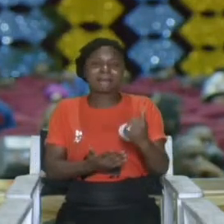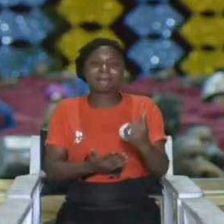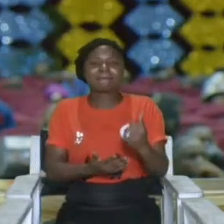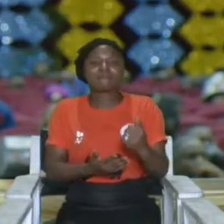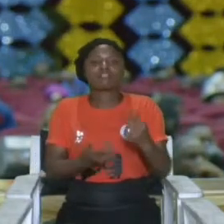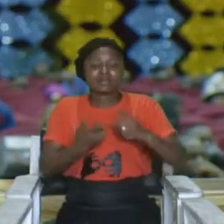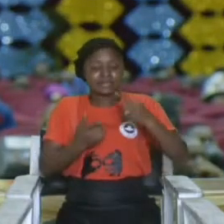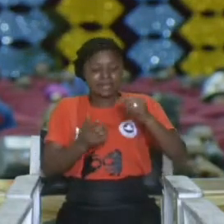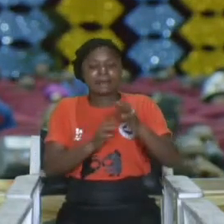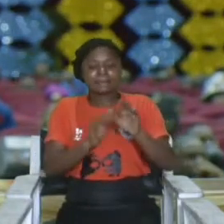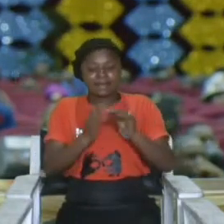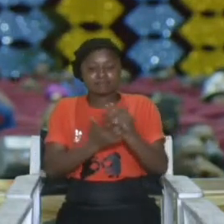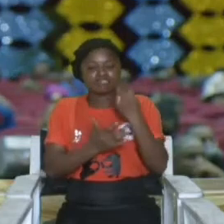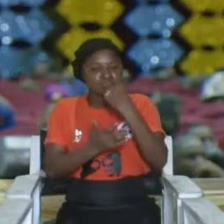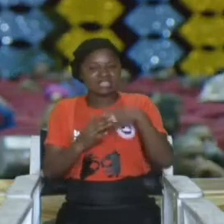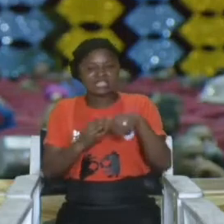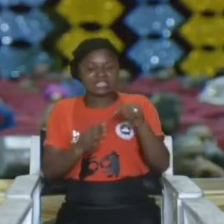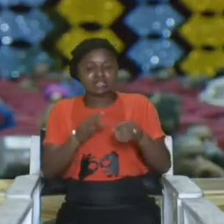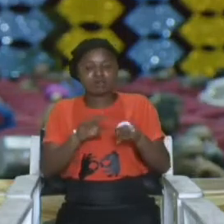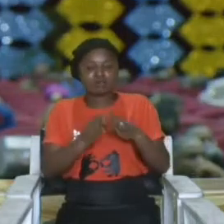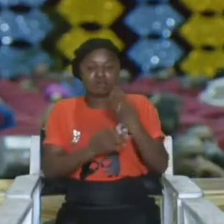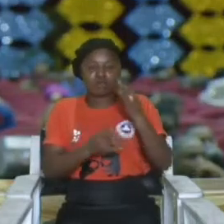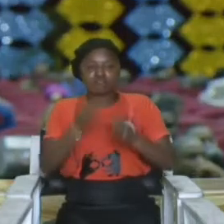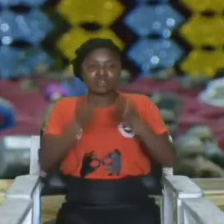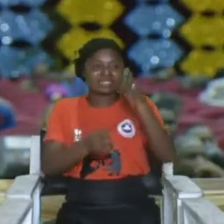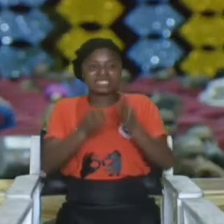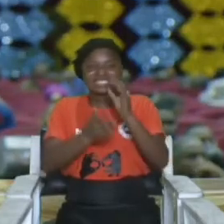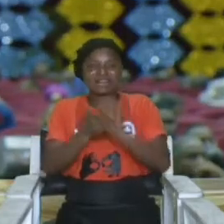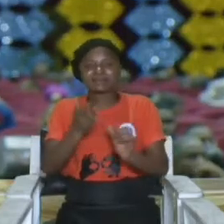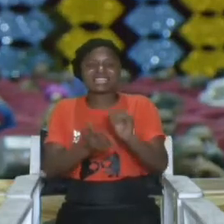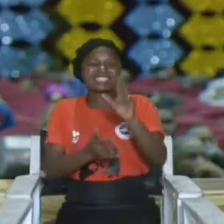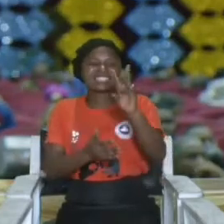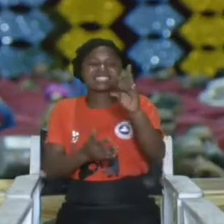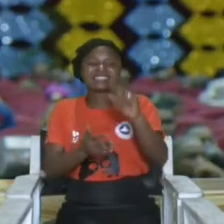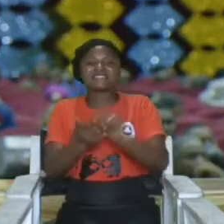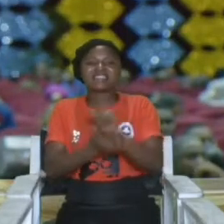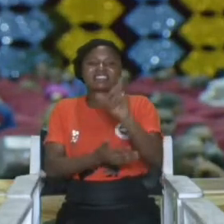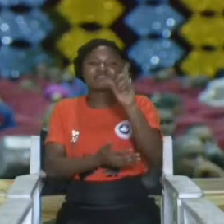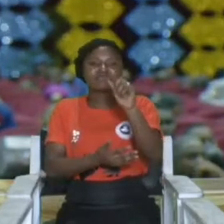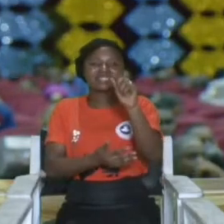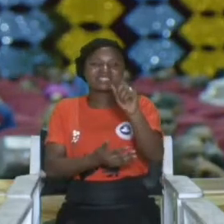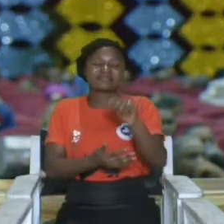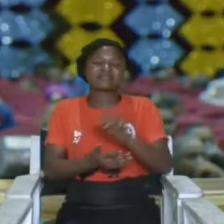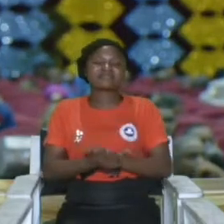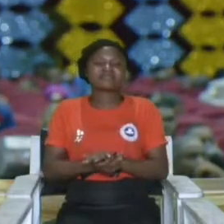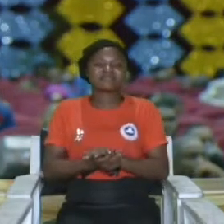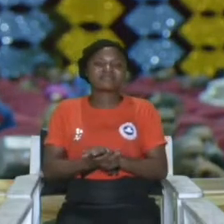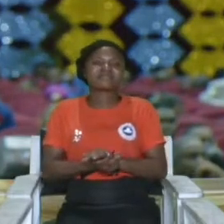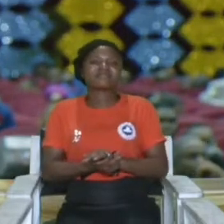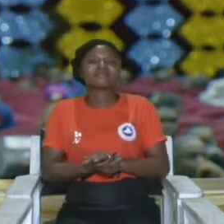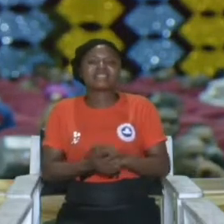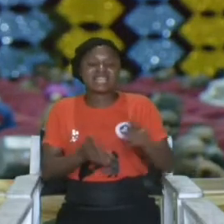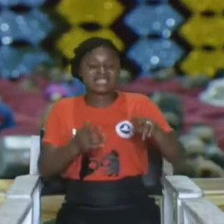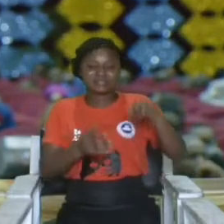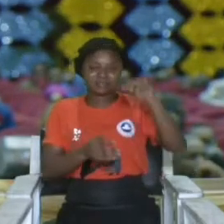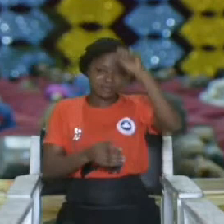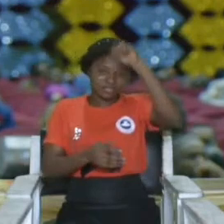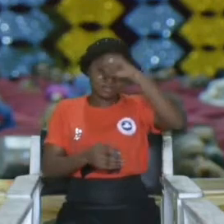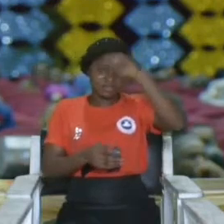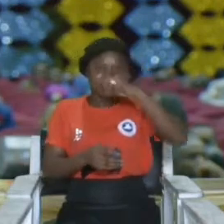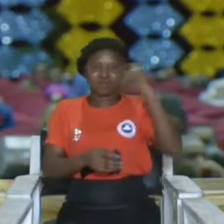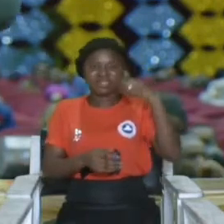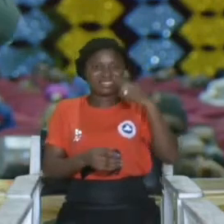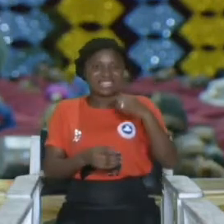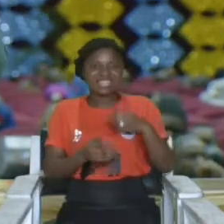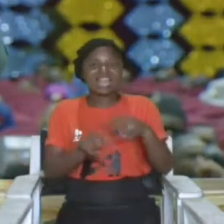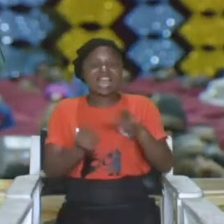The Bible speaking in the book of Judges, chapter 16, verse 20. Judges chapter 16, verse 20. Samson was saying, he said,